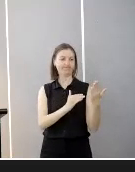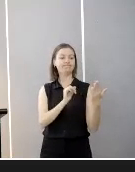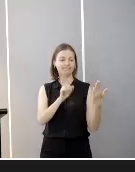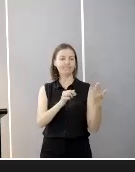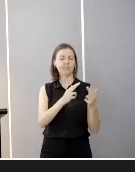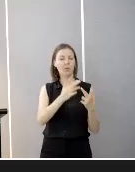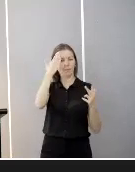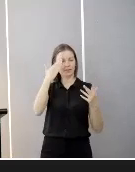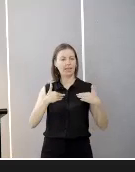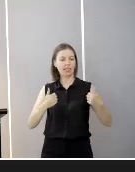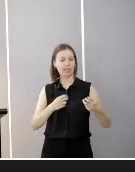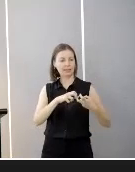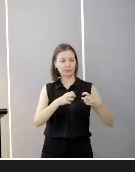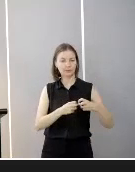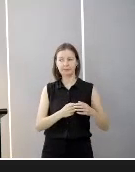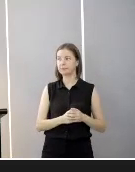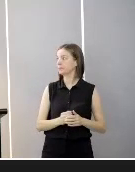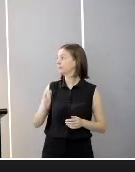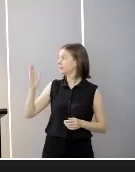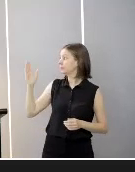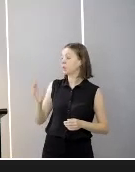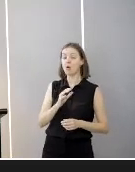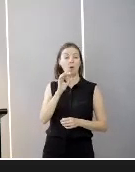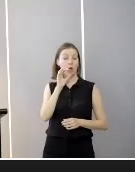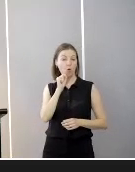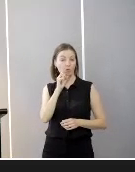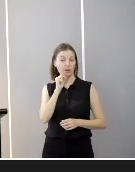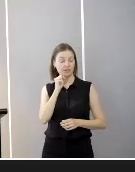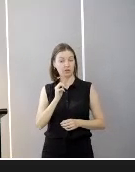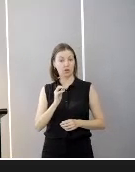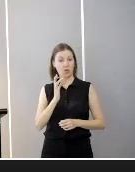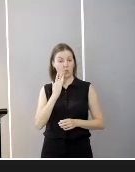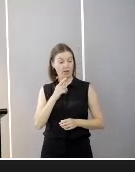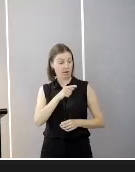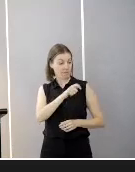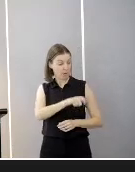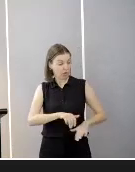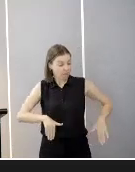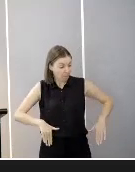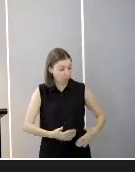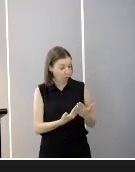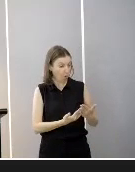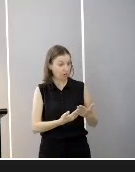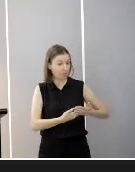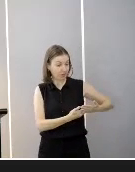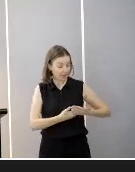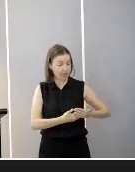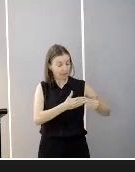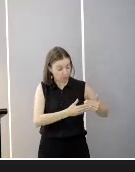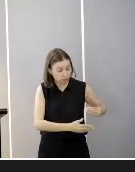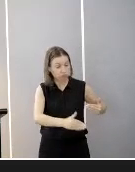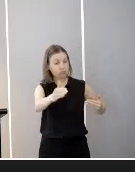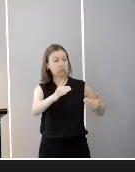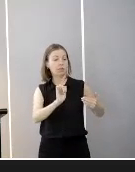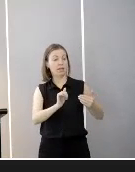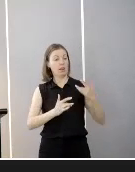studies in orange are birth cohort studies. So they follow a population of individuals from the time they're born, and they follow them going forward. And they